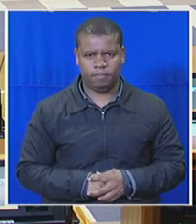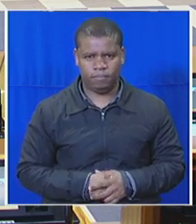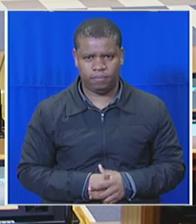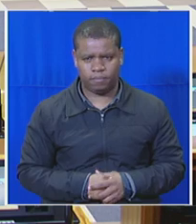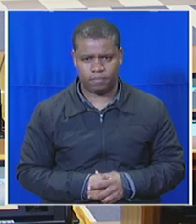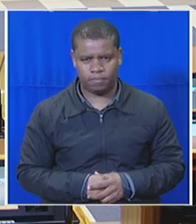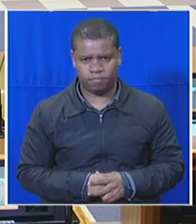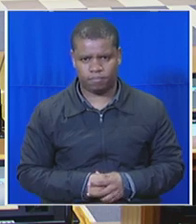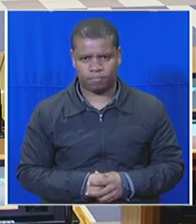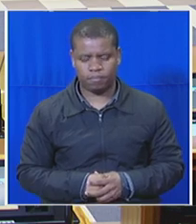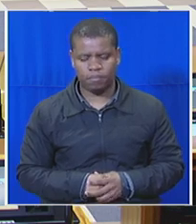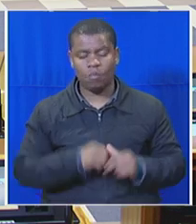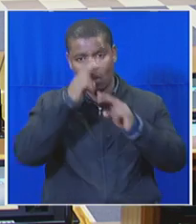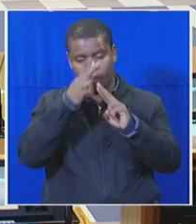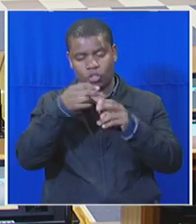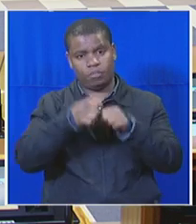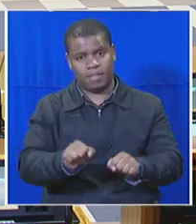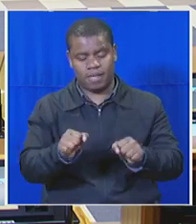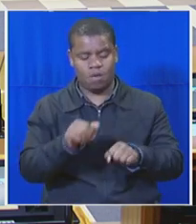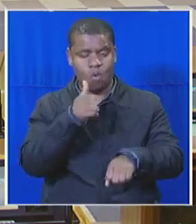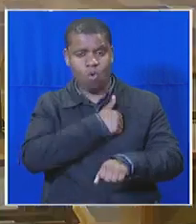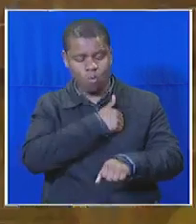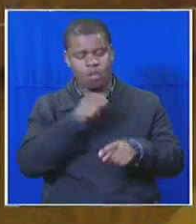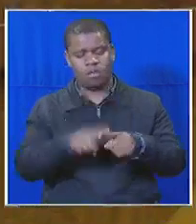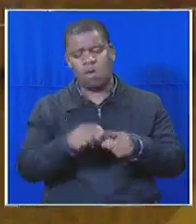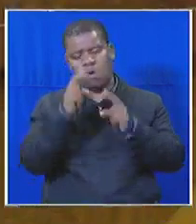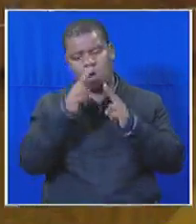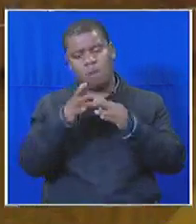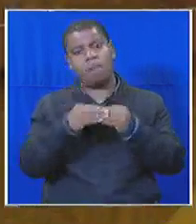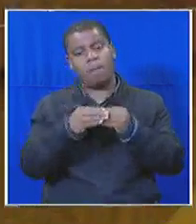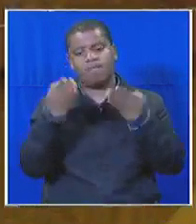Thank you, Honorable Chair, comrades, and honorable members.